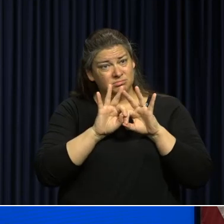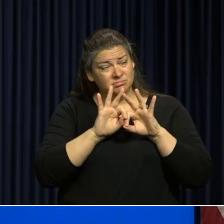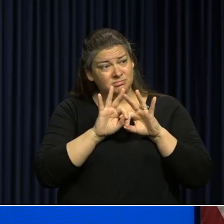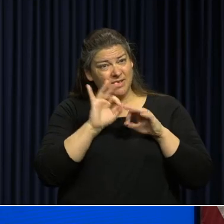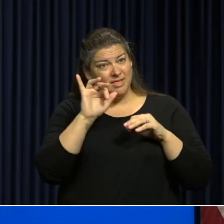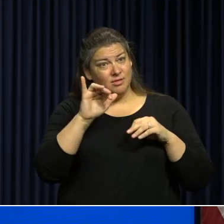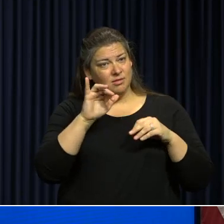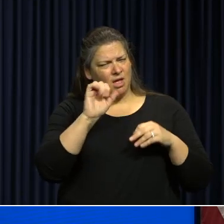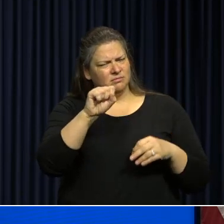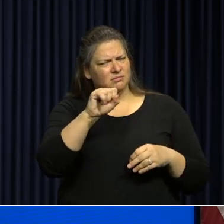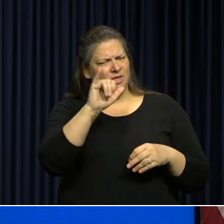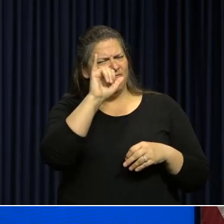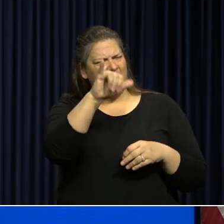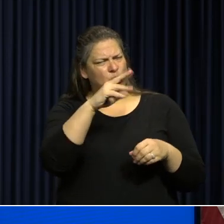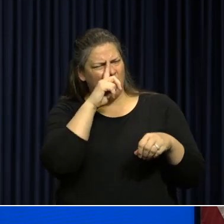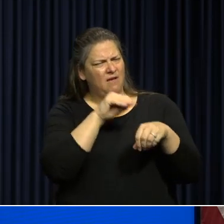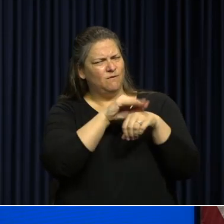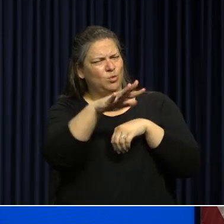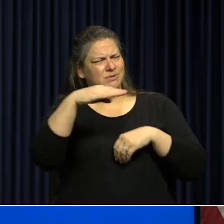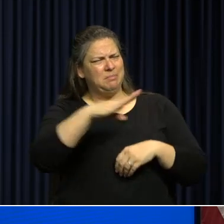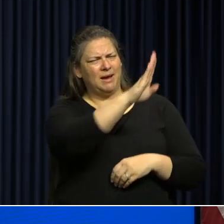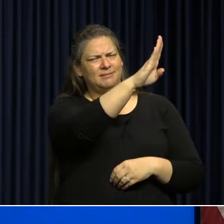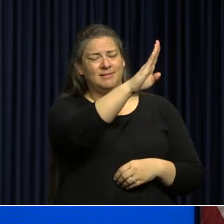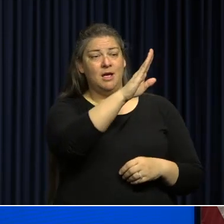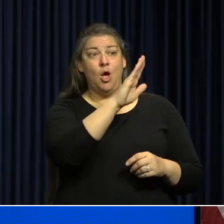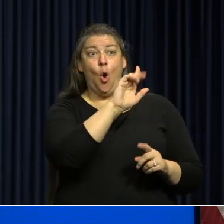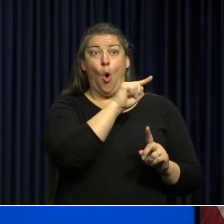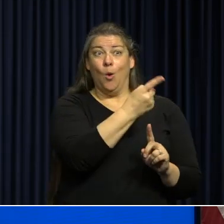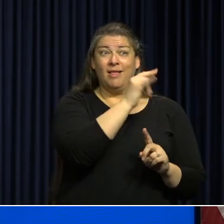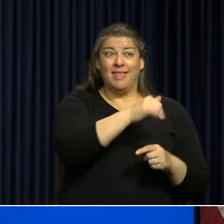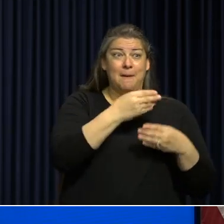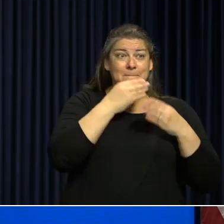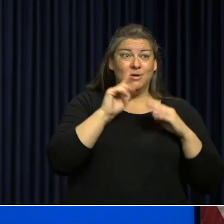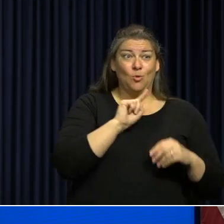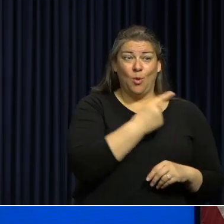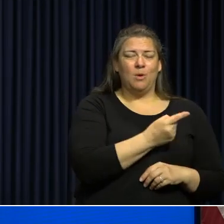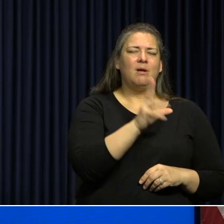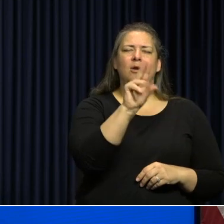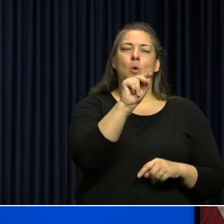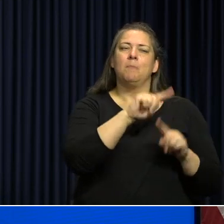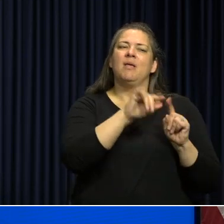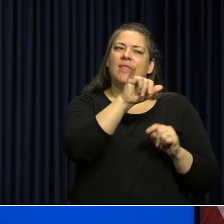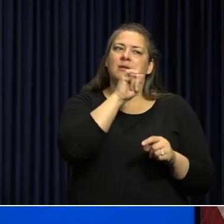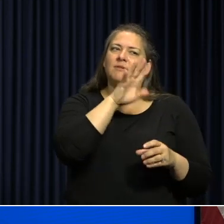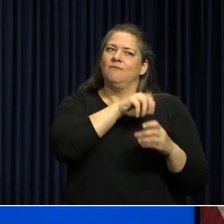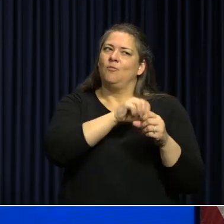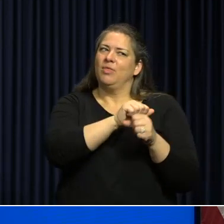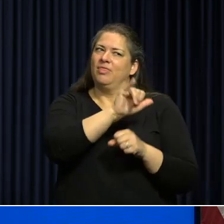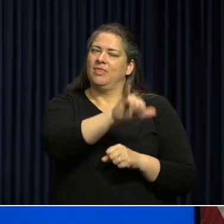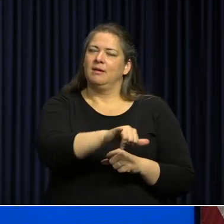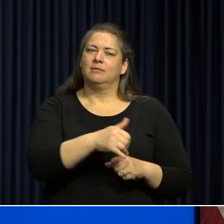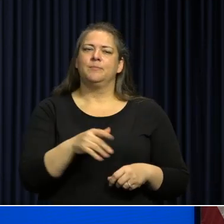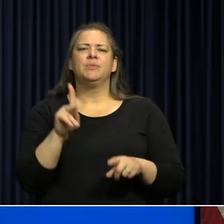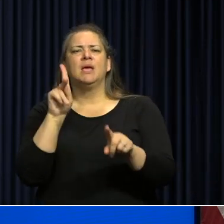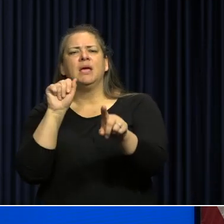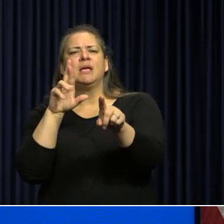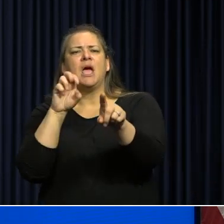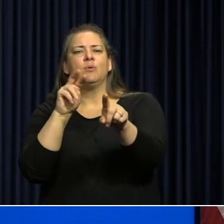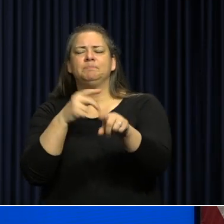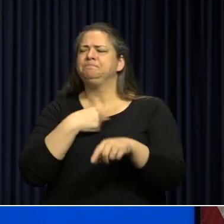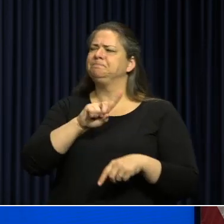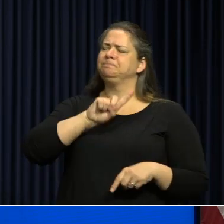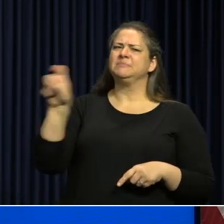next spike? Yes, it's not the only factor, but it will be a factor. Karen. I've had several